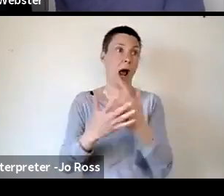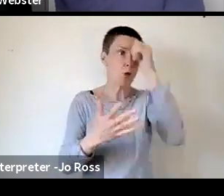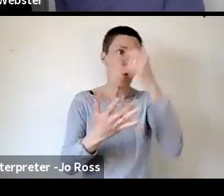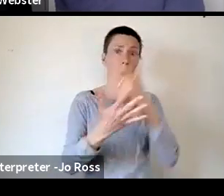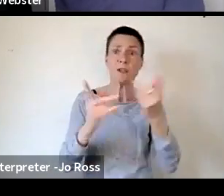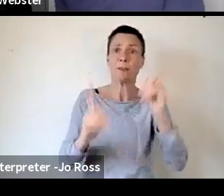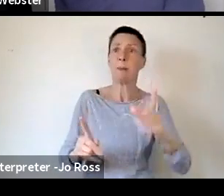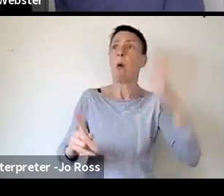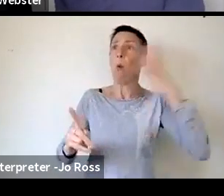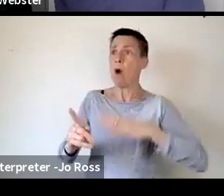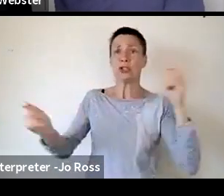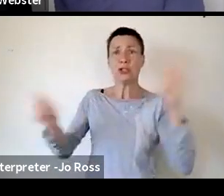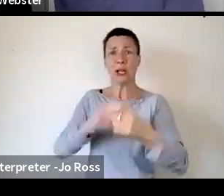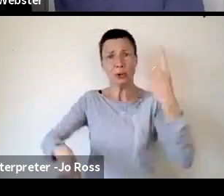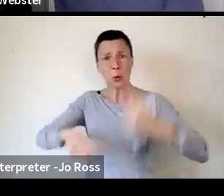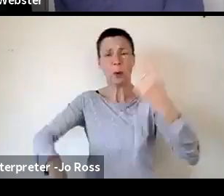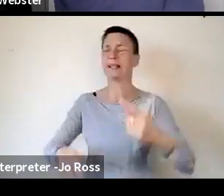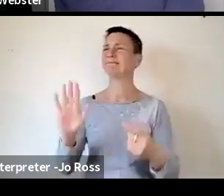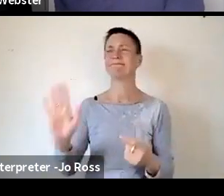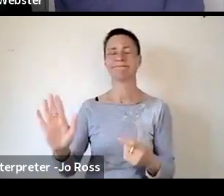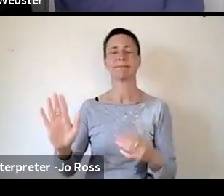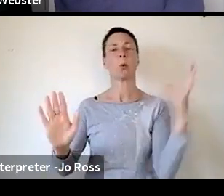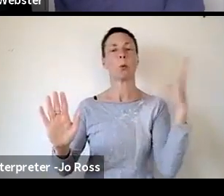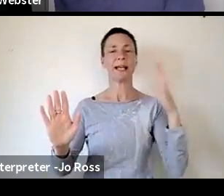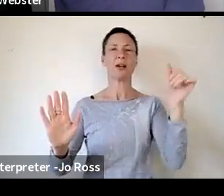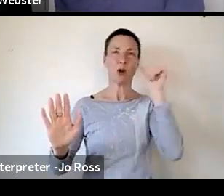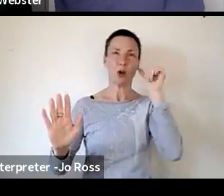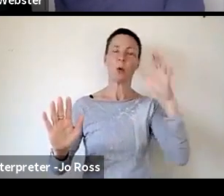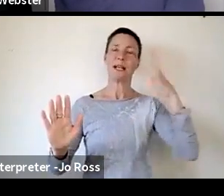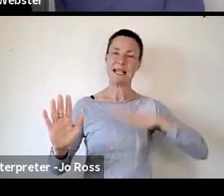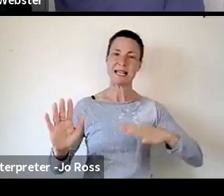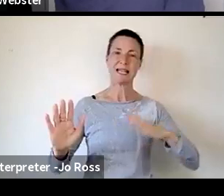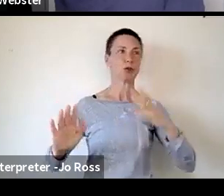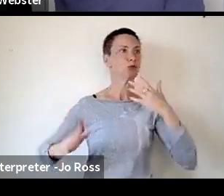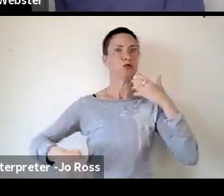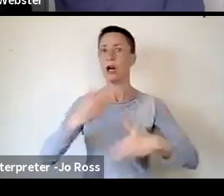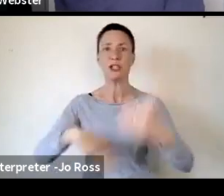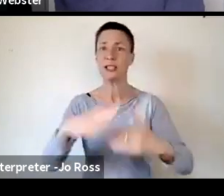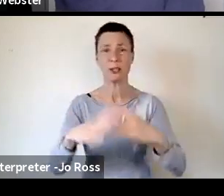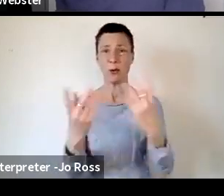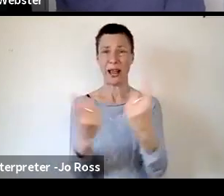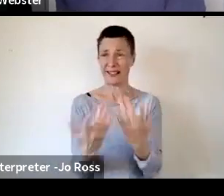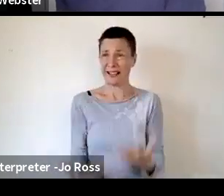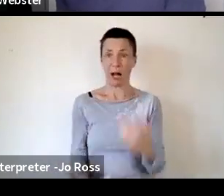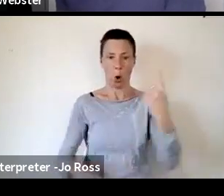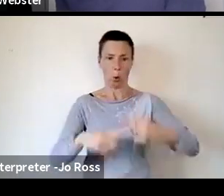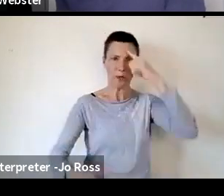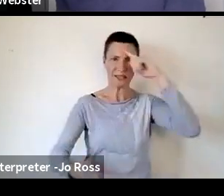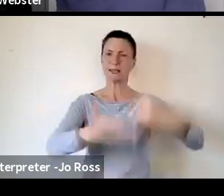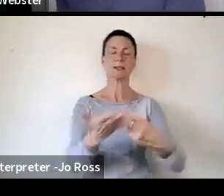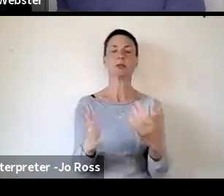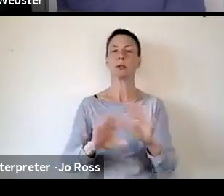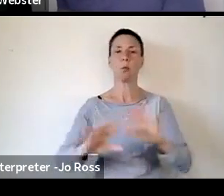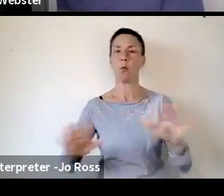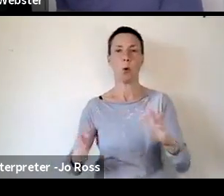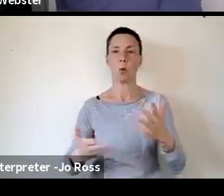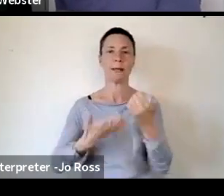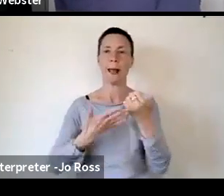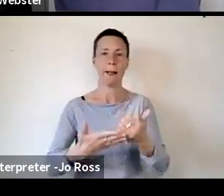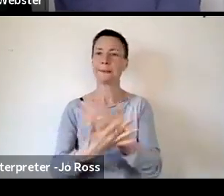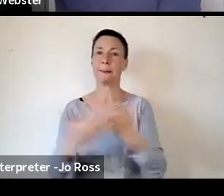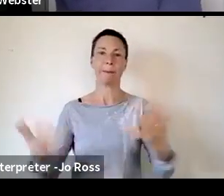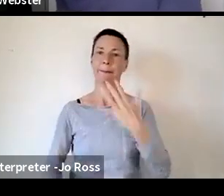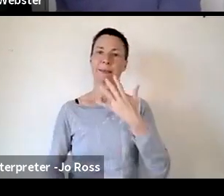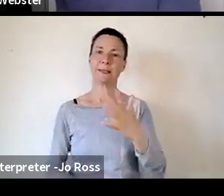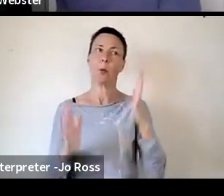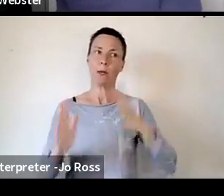of see change overnight and stuff, but I think that's, you know, rushing into anything now and any quick decisions or any charts or anything is the biggest mistake we could